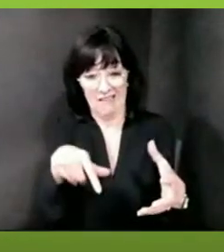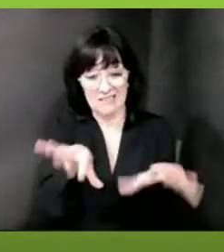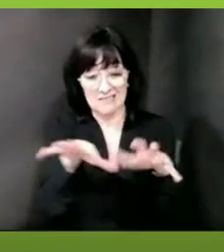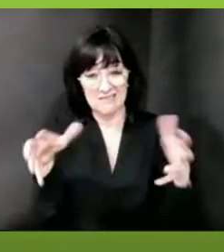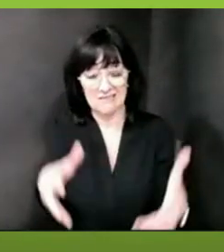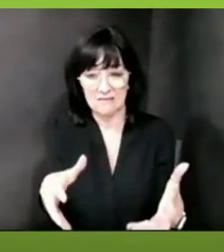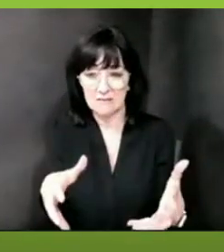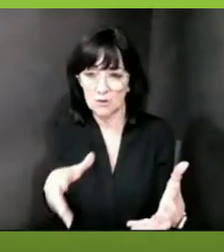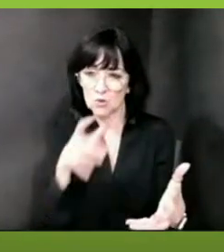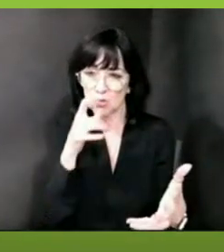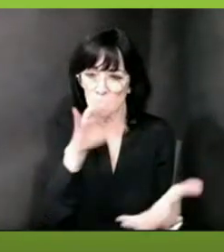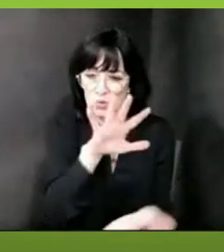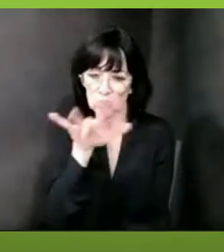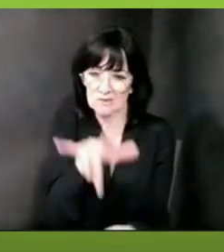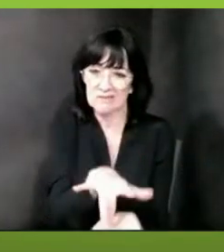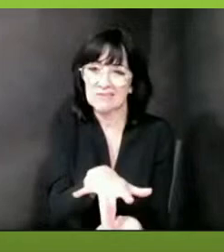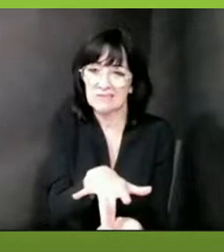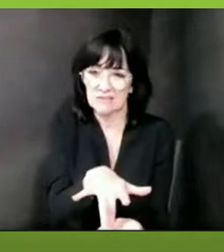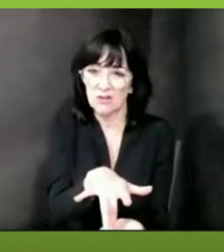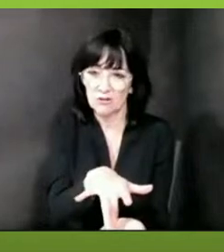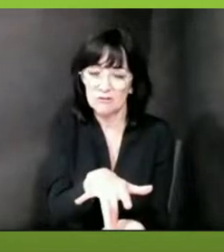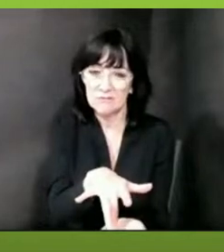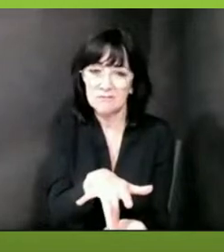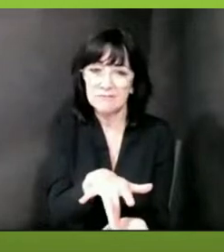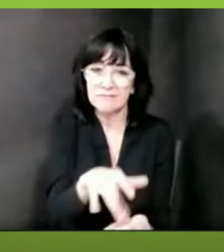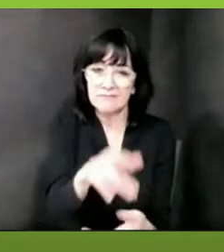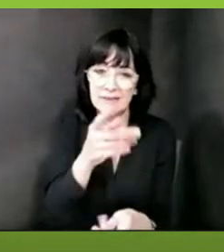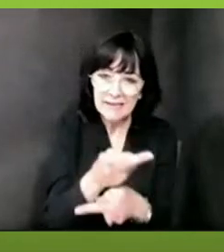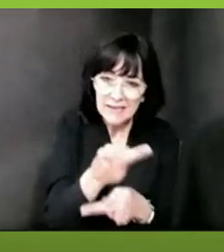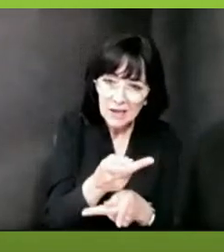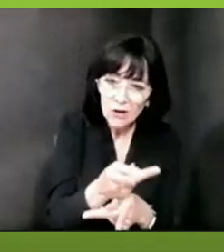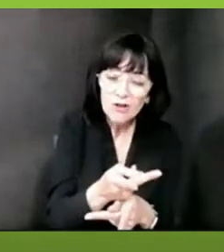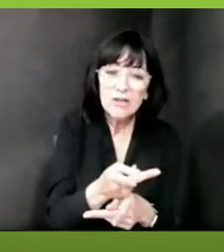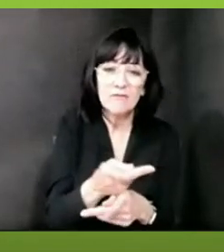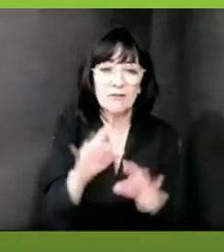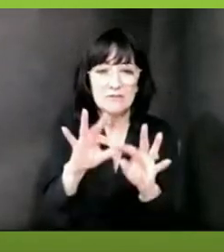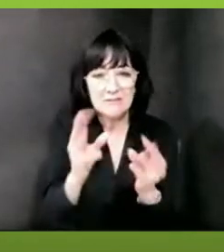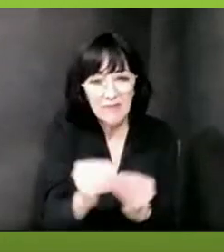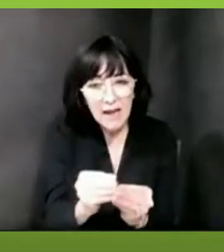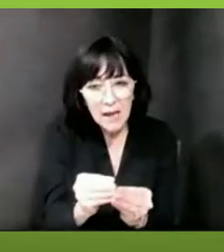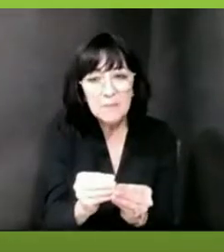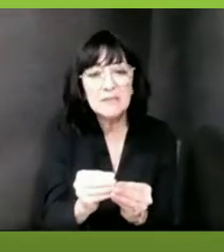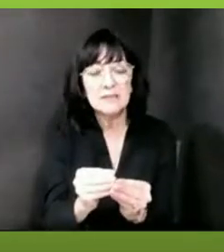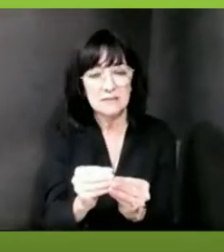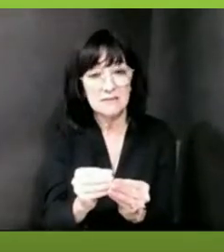minutes to share how you've seen the needs of families sort of